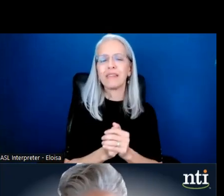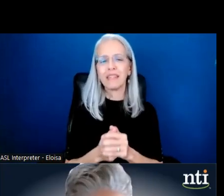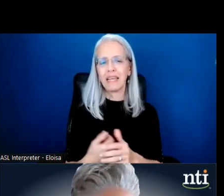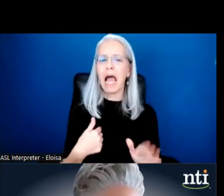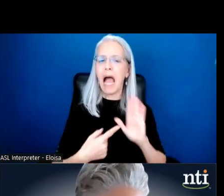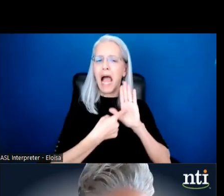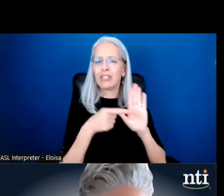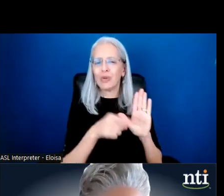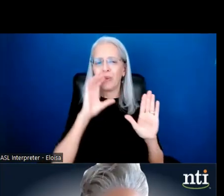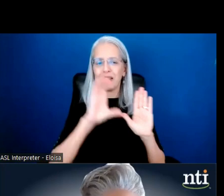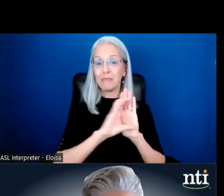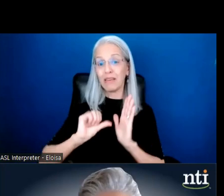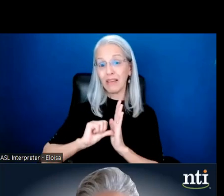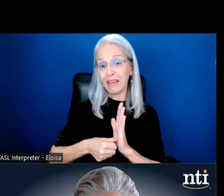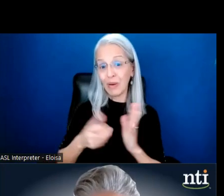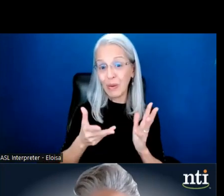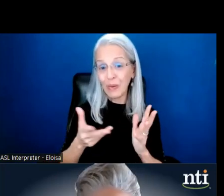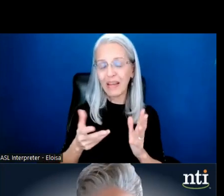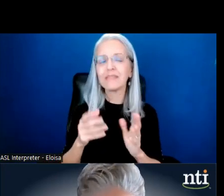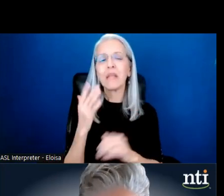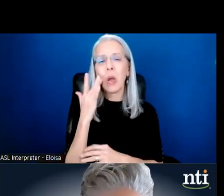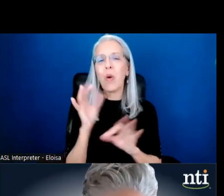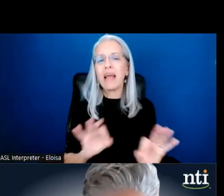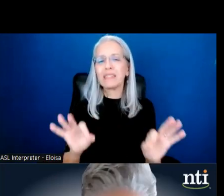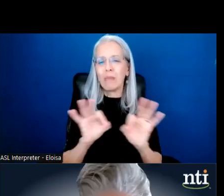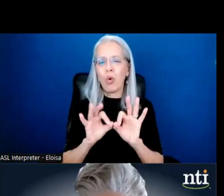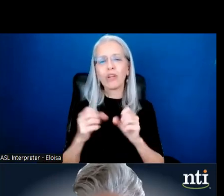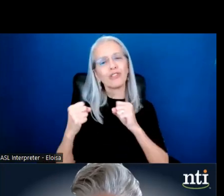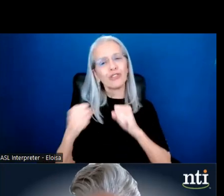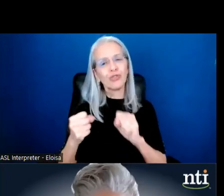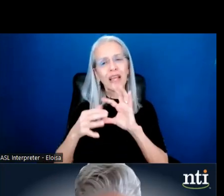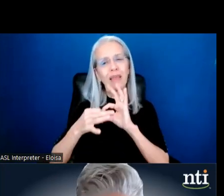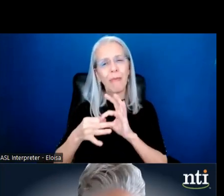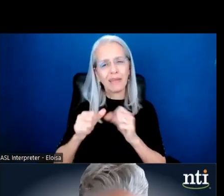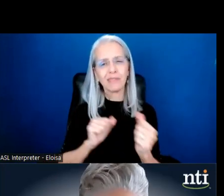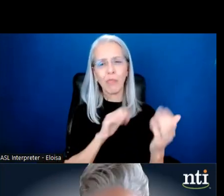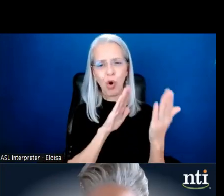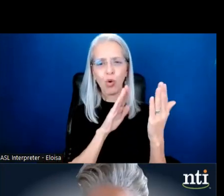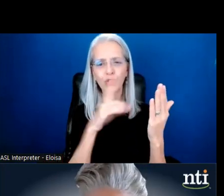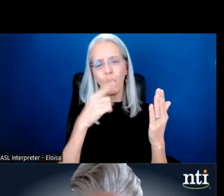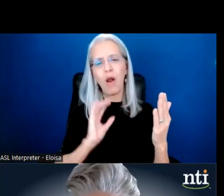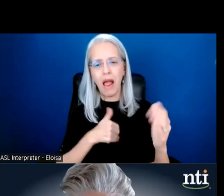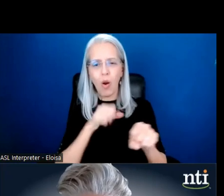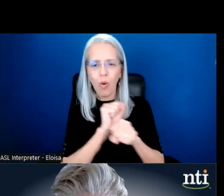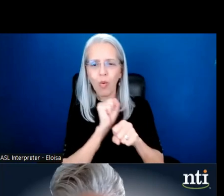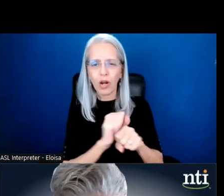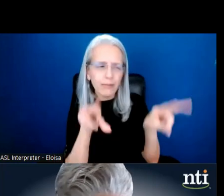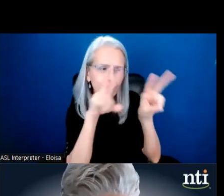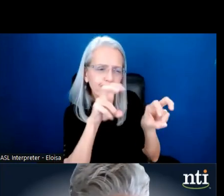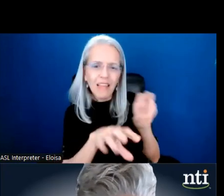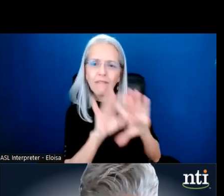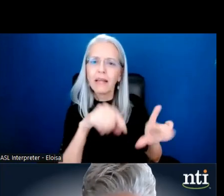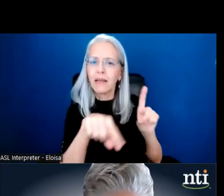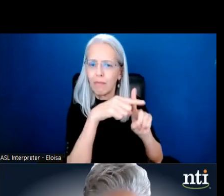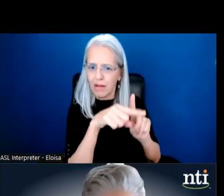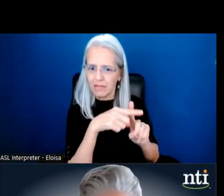to reiterate too, how important the strength-based approach is in our work and looking for the good things in life